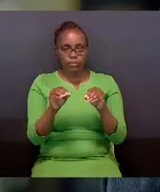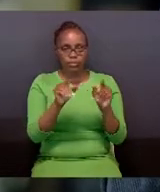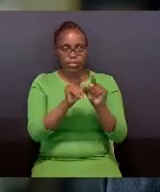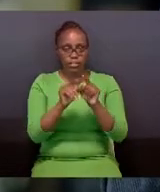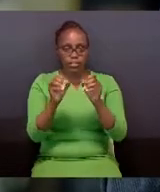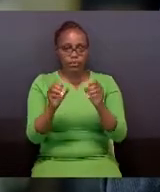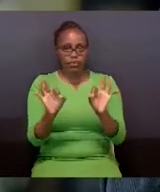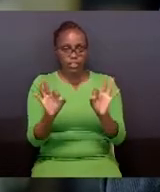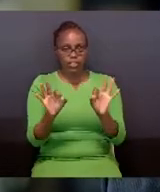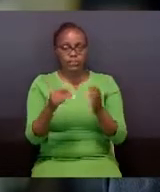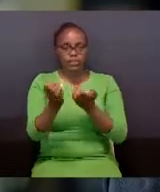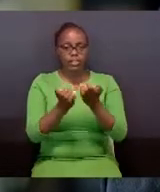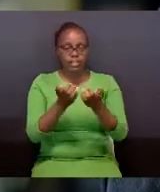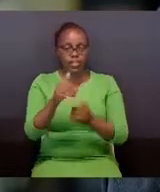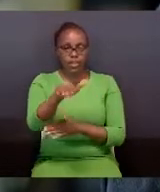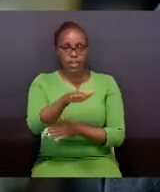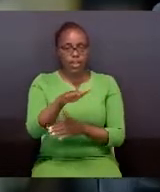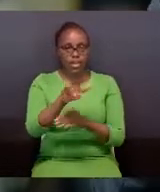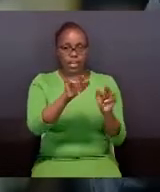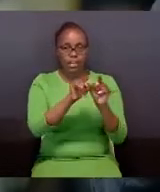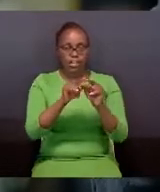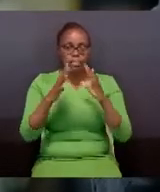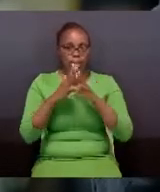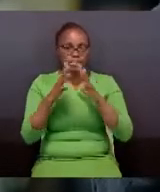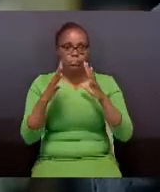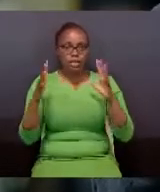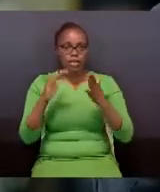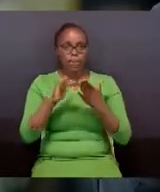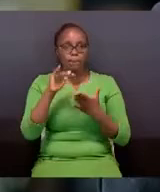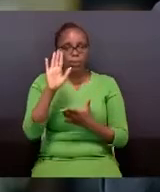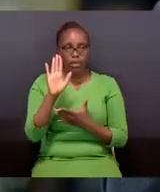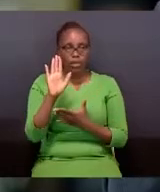free trade area, even expand it more,